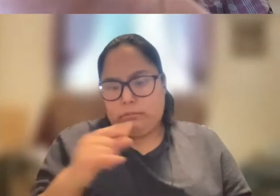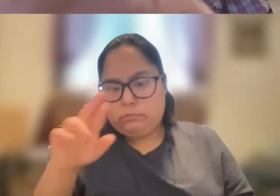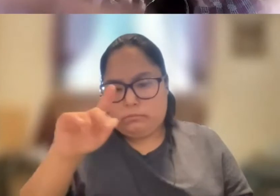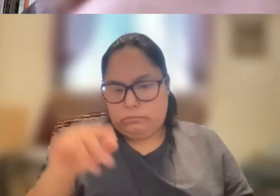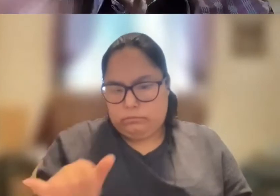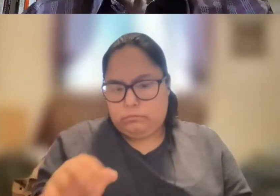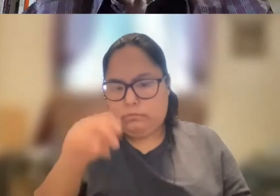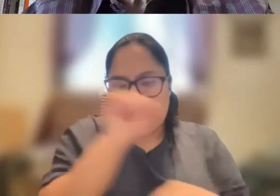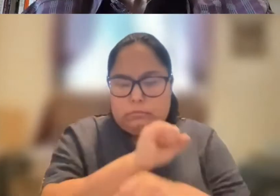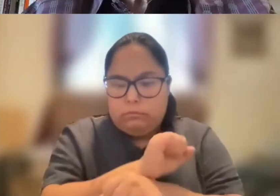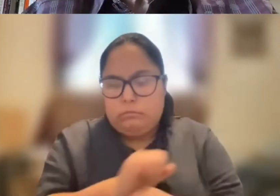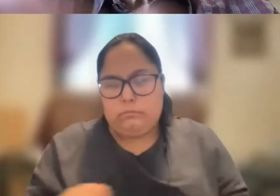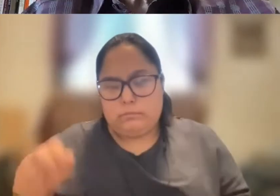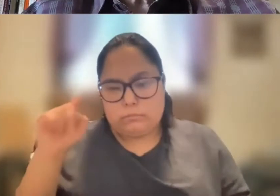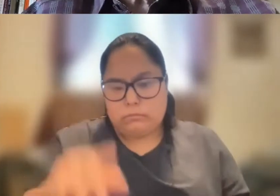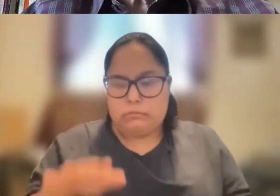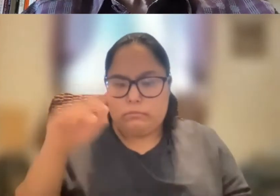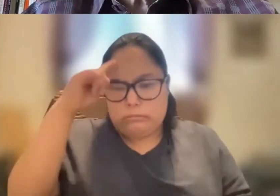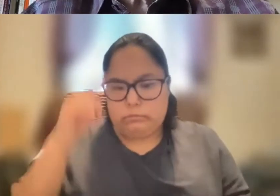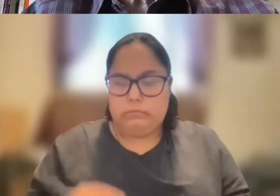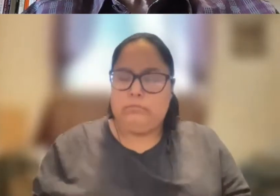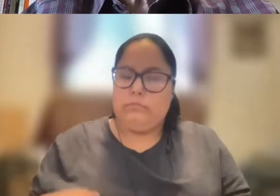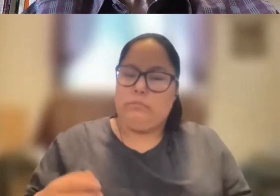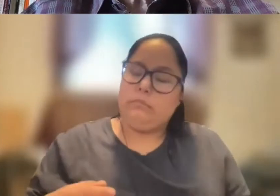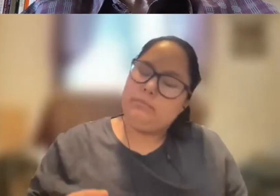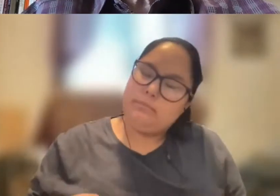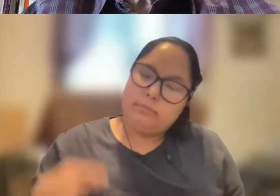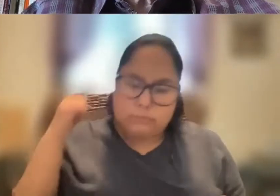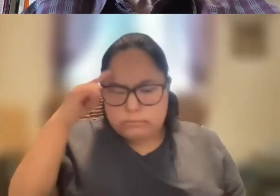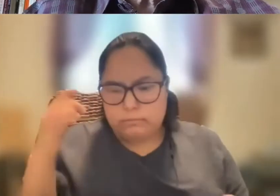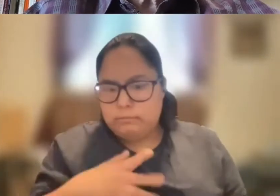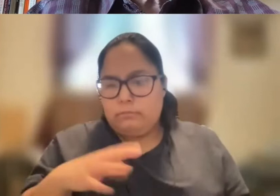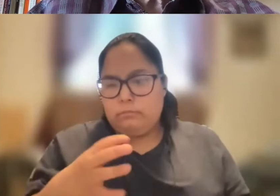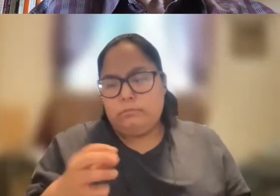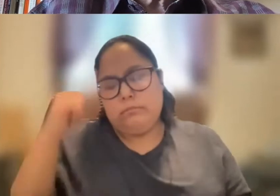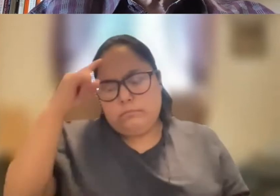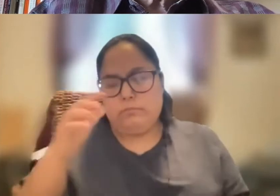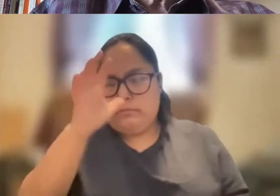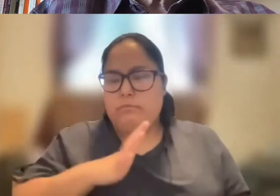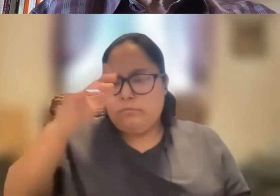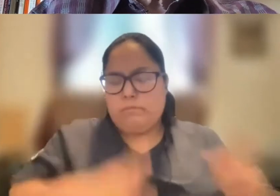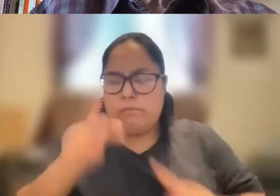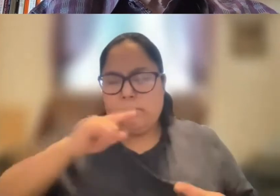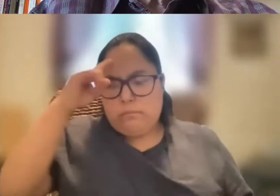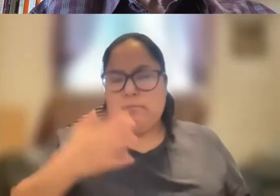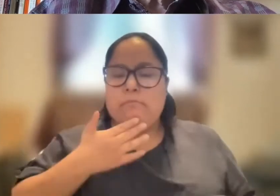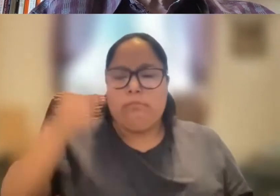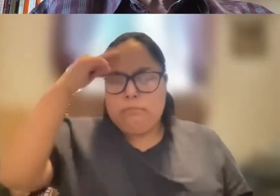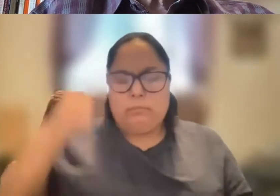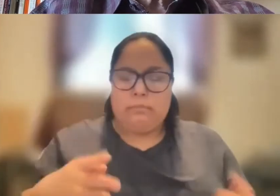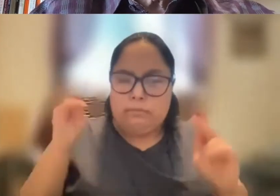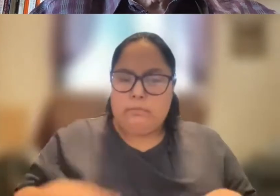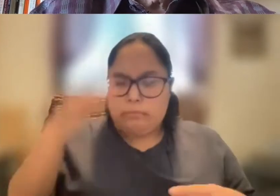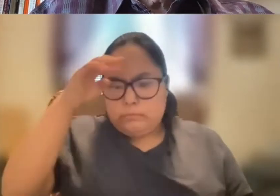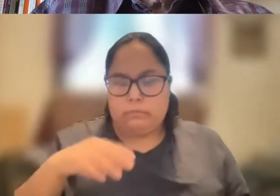work, and he is one smart cookie. He is remarkably intelligent, well-spoken, and dialed in to